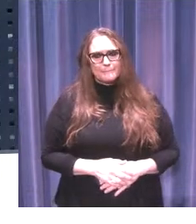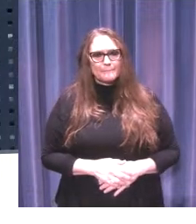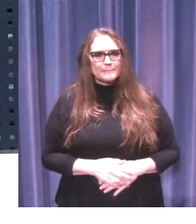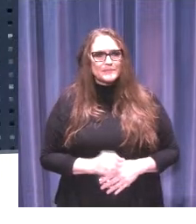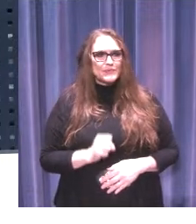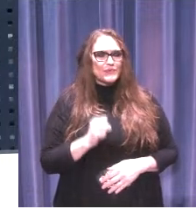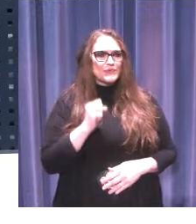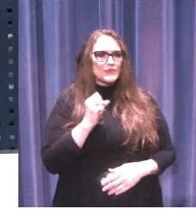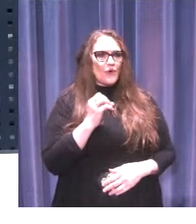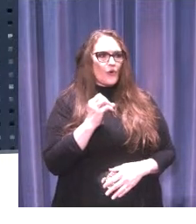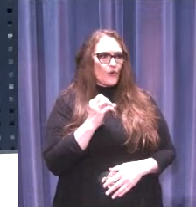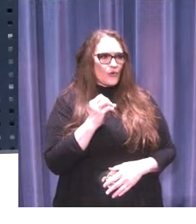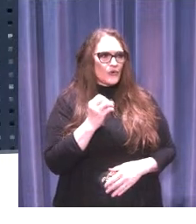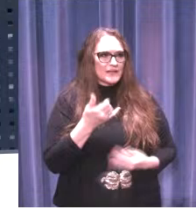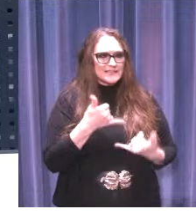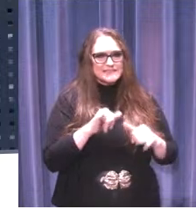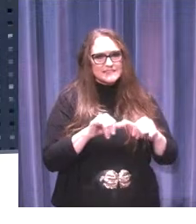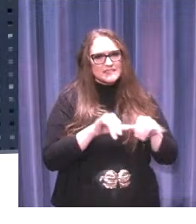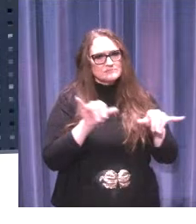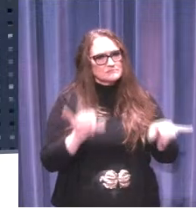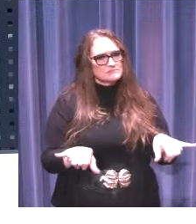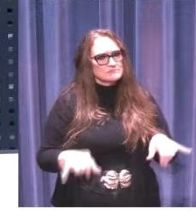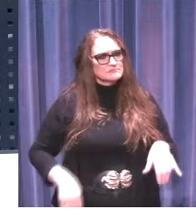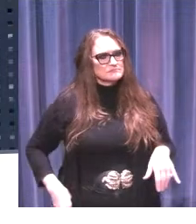that still remains